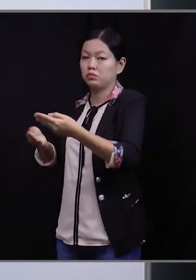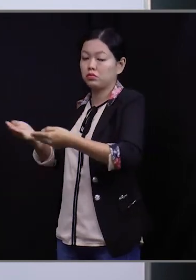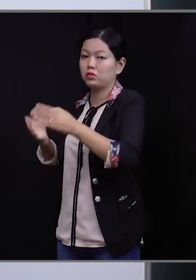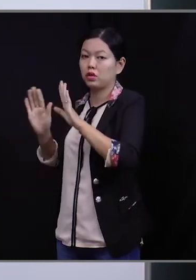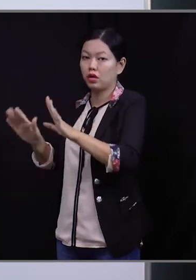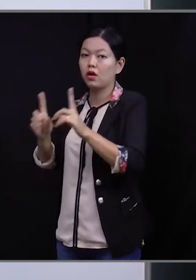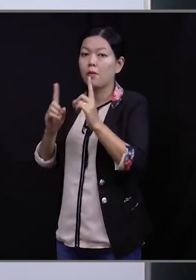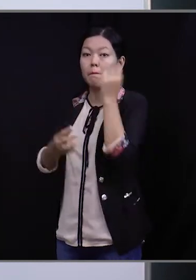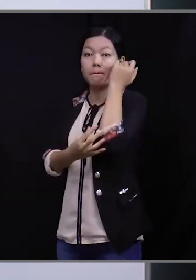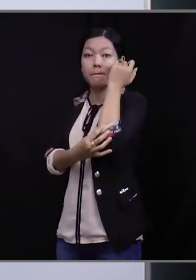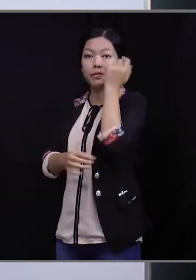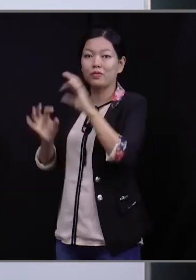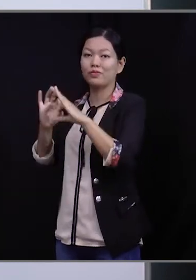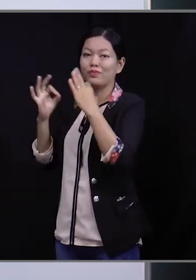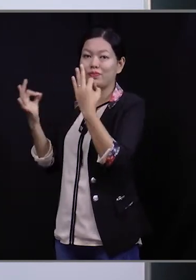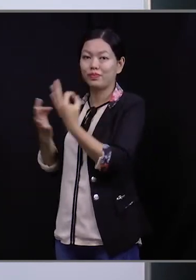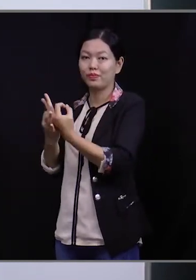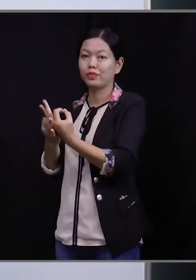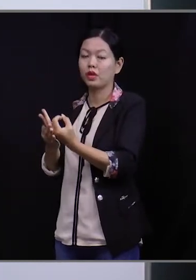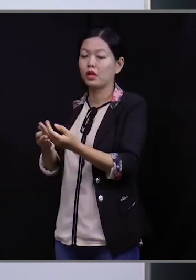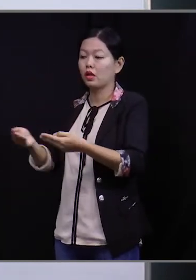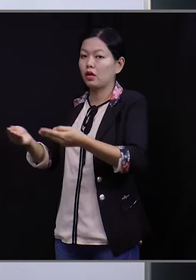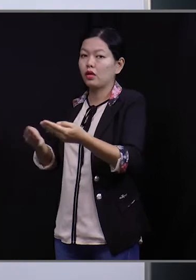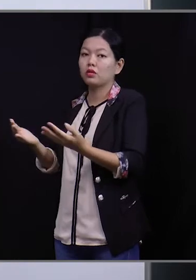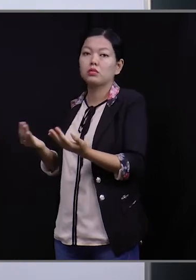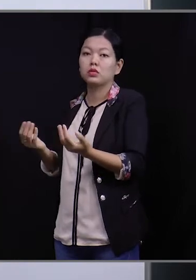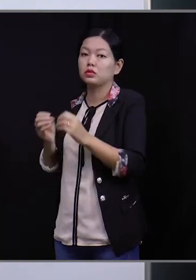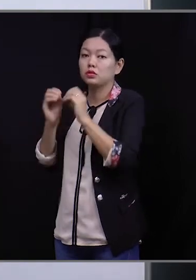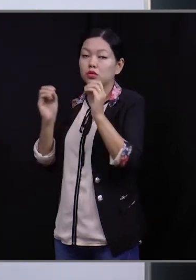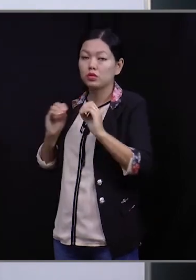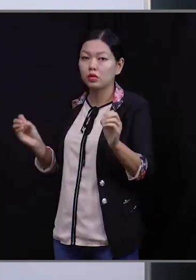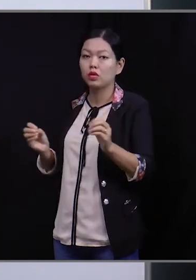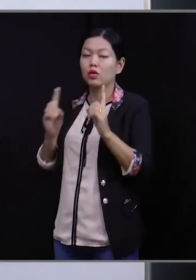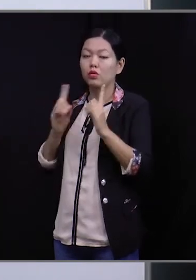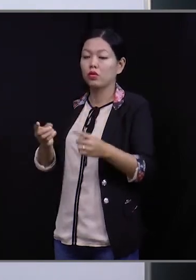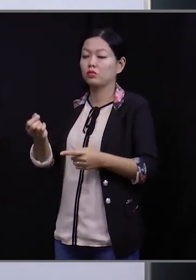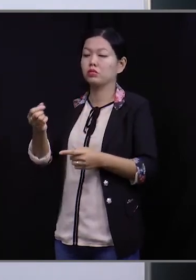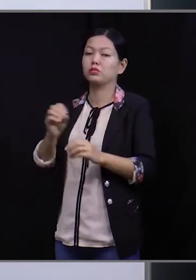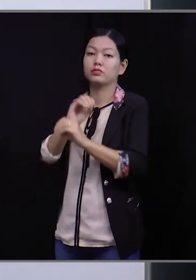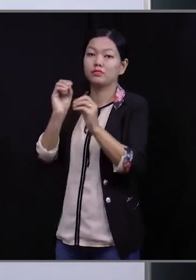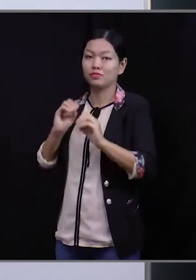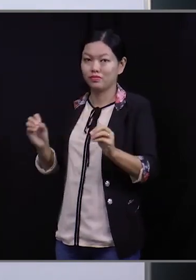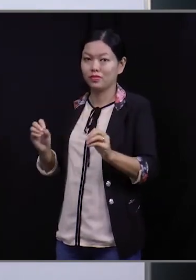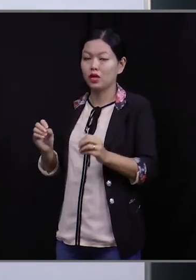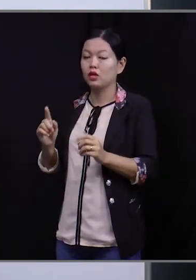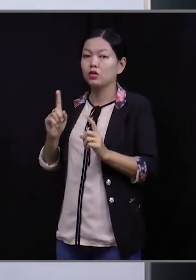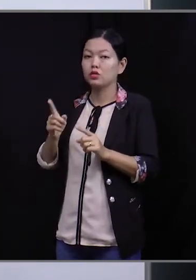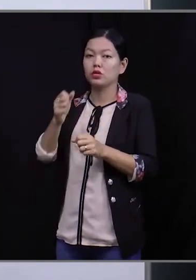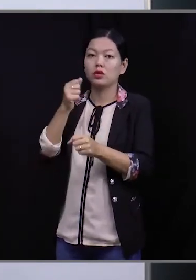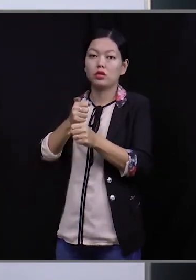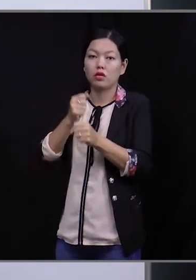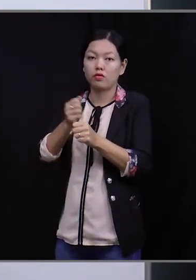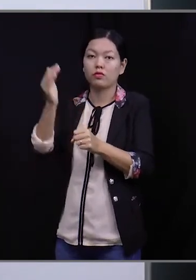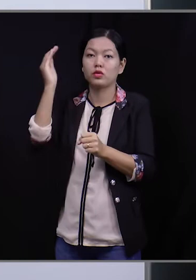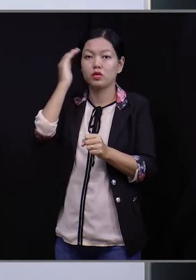mostly affected. And when we are affected, it'll have a far-reaching negative impact. The government knows that, and therefore,